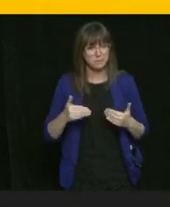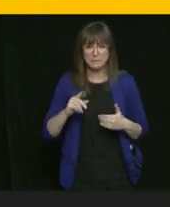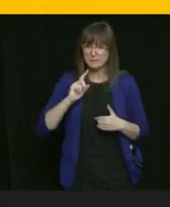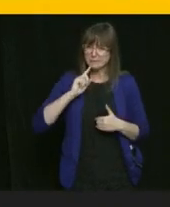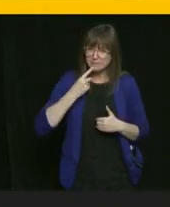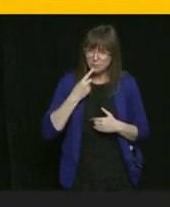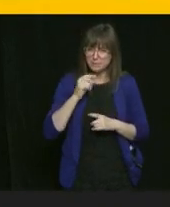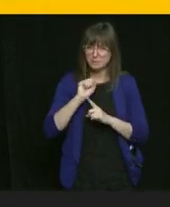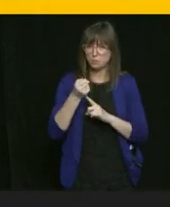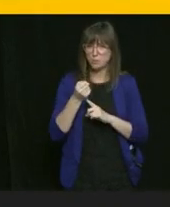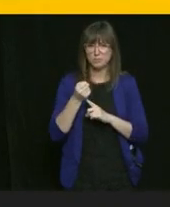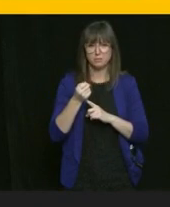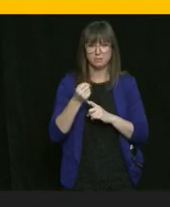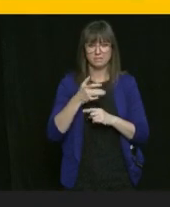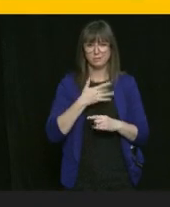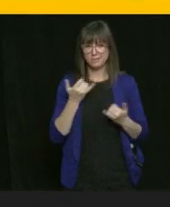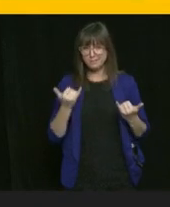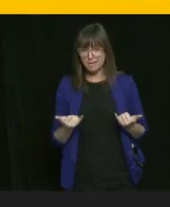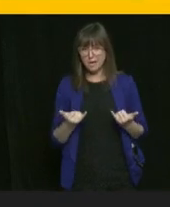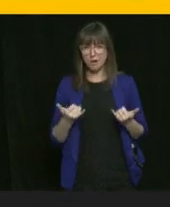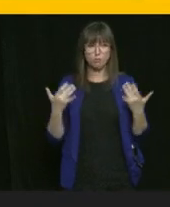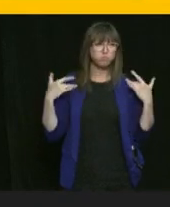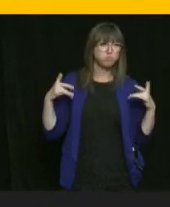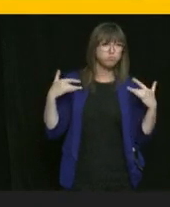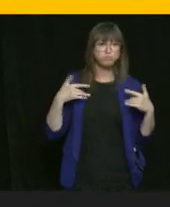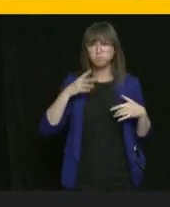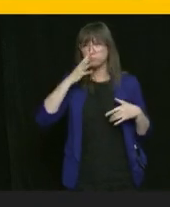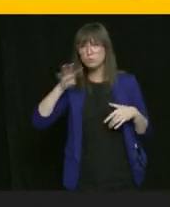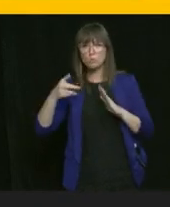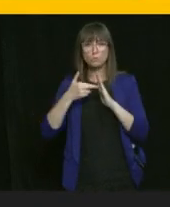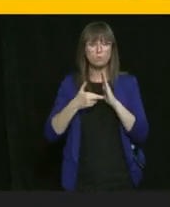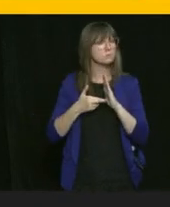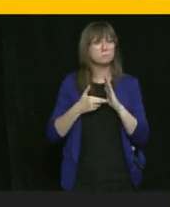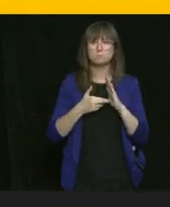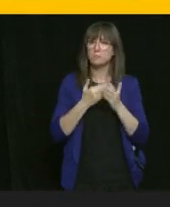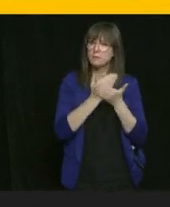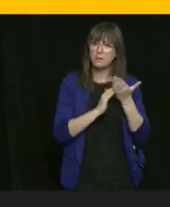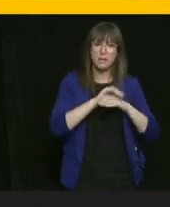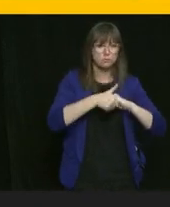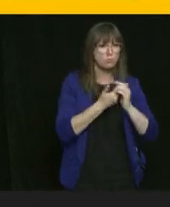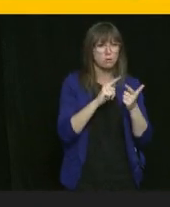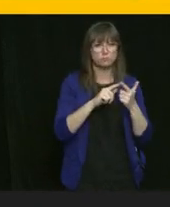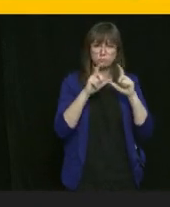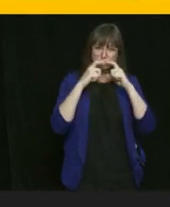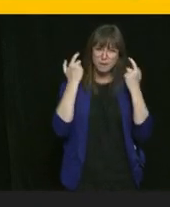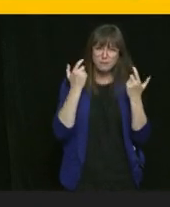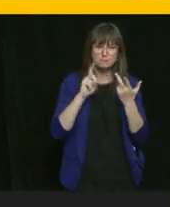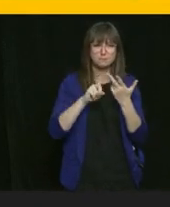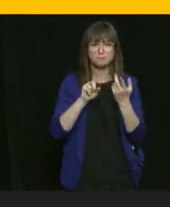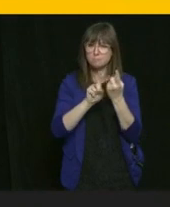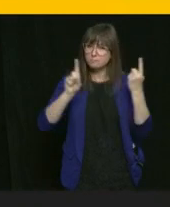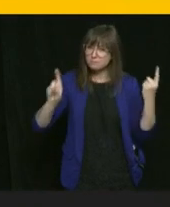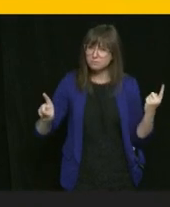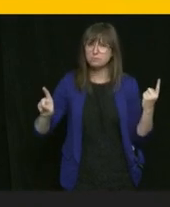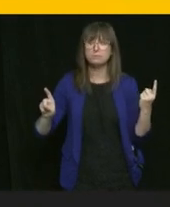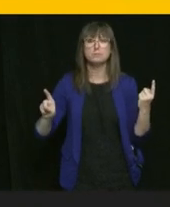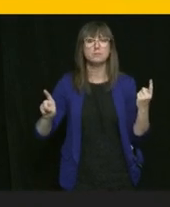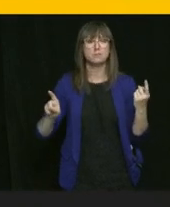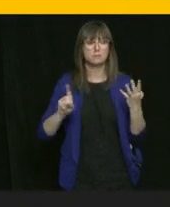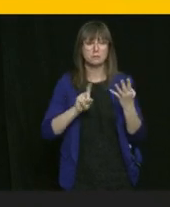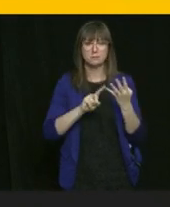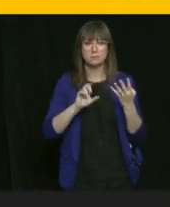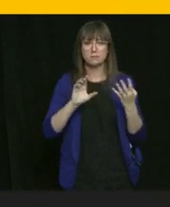And it's not the time to stop following measures. Wash your hands, wear a mask, maintain social distancing, and